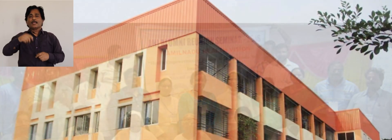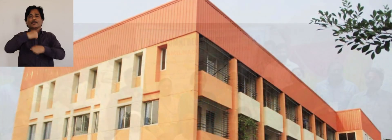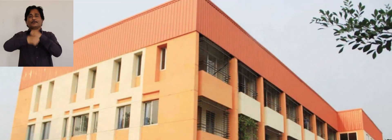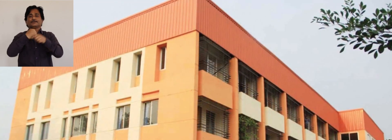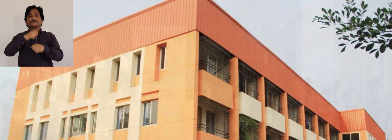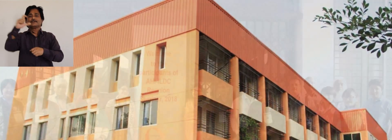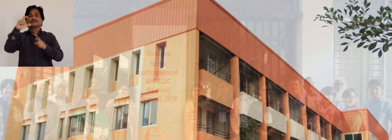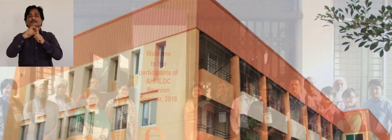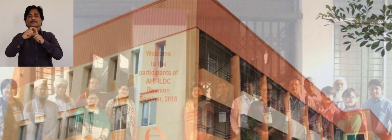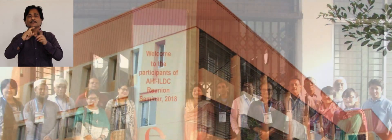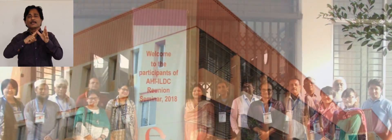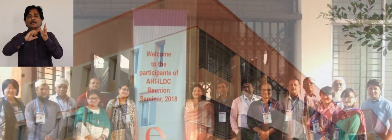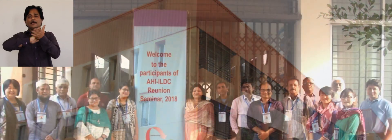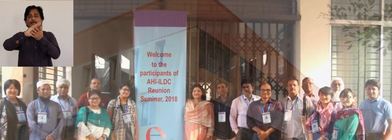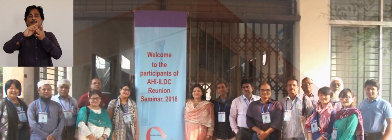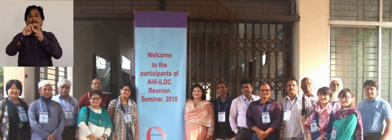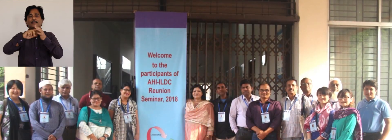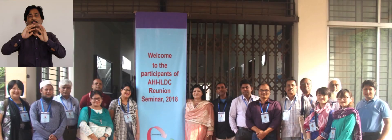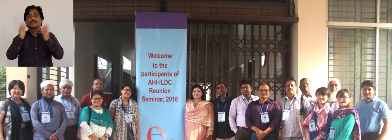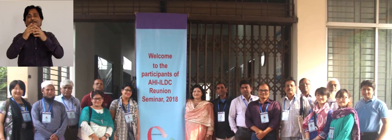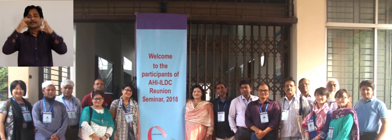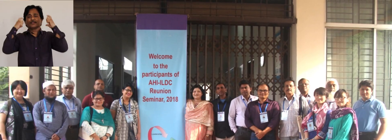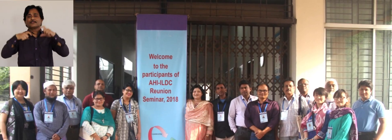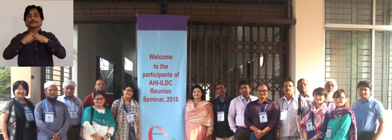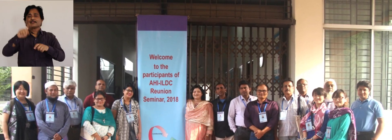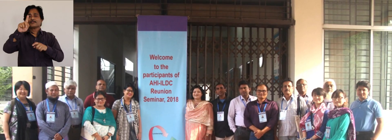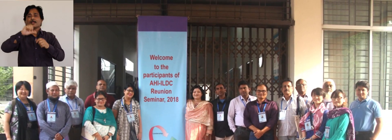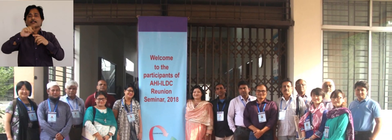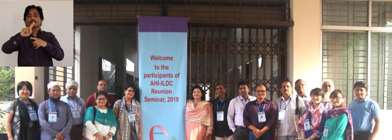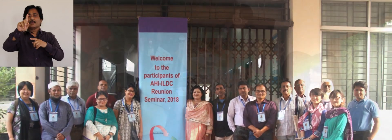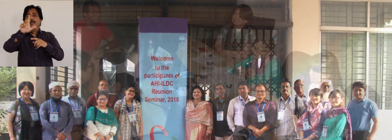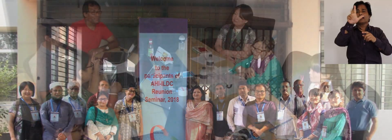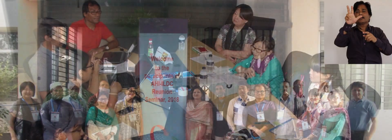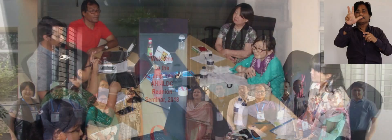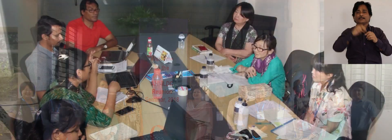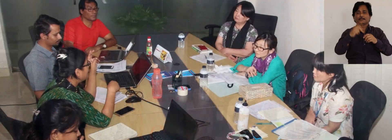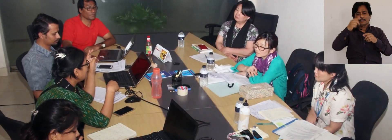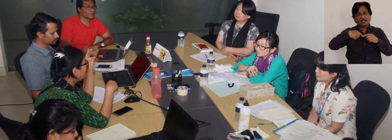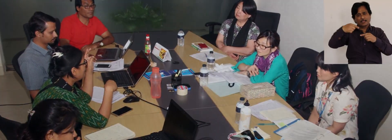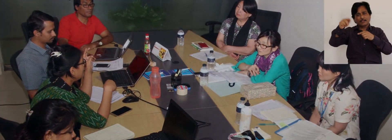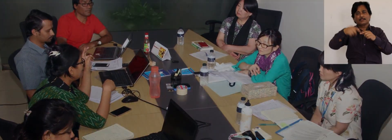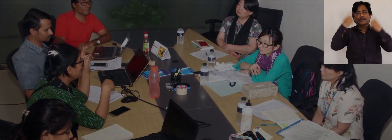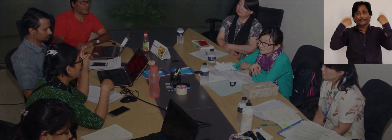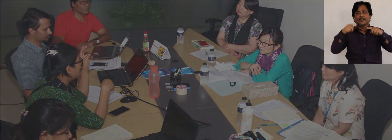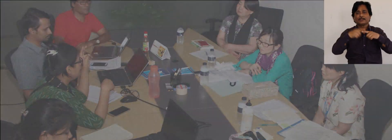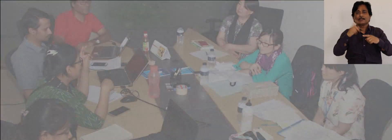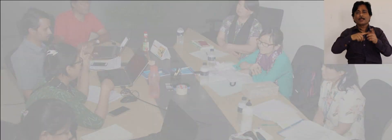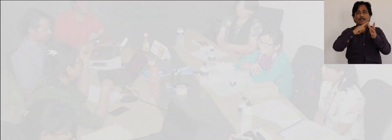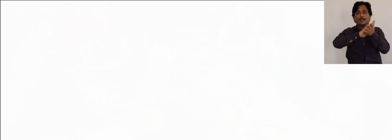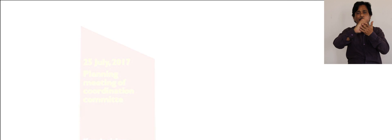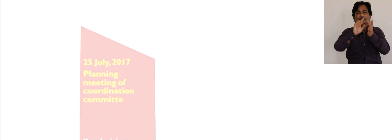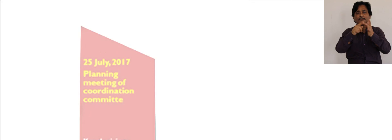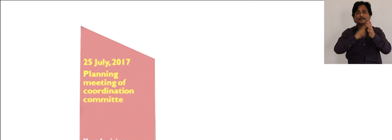This year, CDD hosted the AHI Reunion Seminar 2018. A series of meetings took place